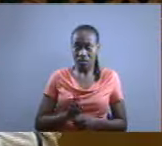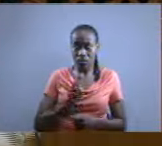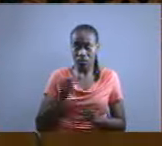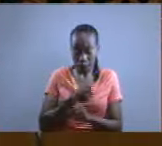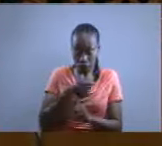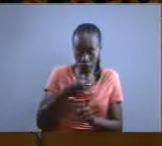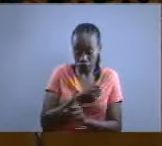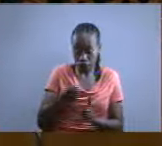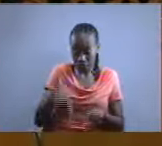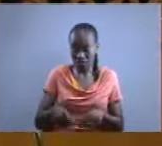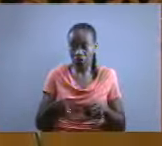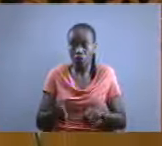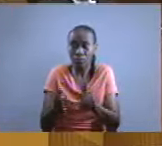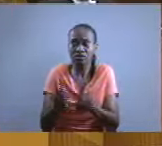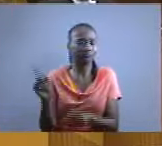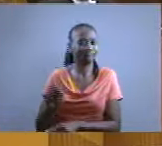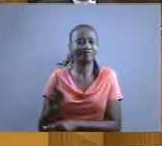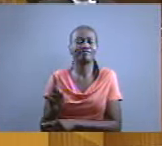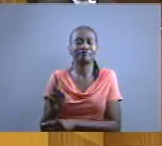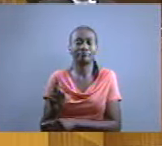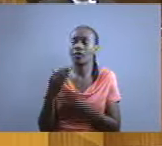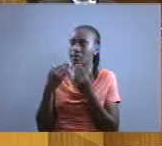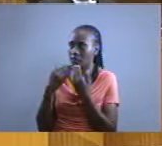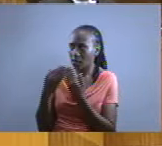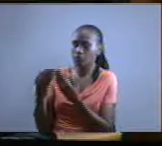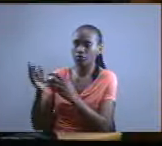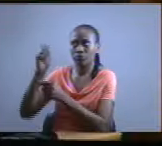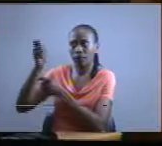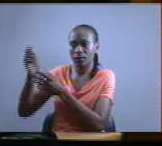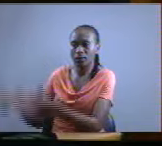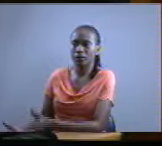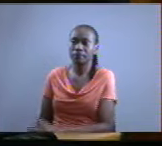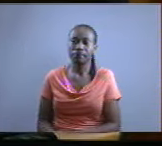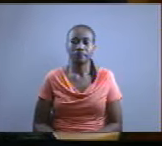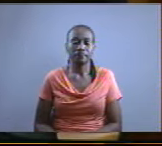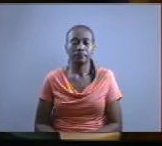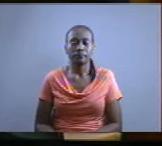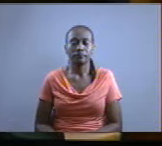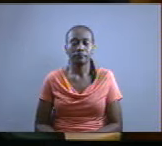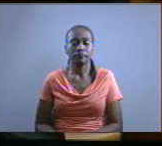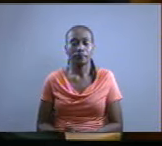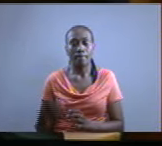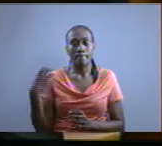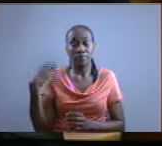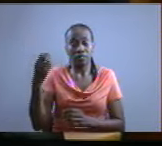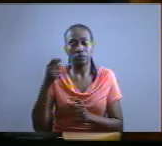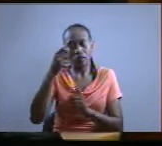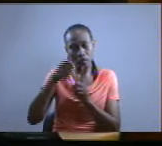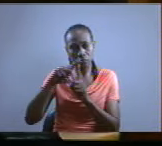speaker. Thank you, Honorable Moss. Honorable Minister of Arts and Culture.